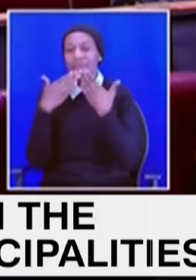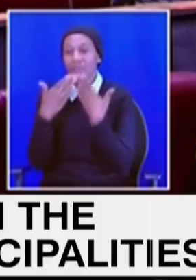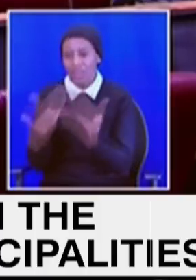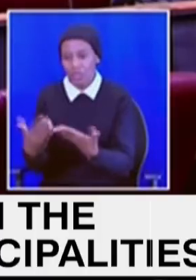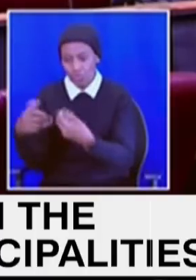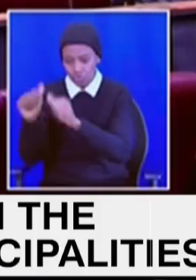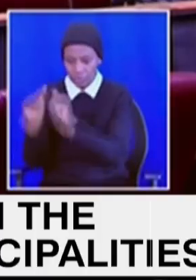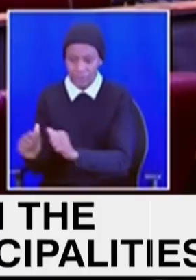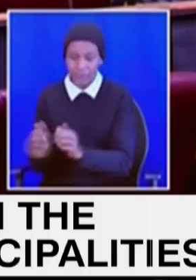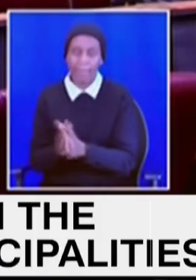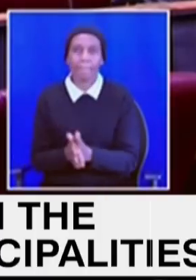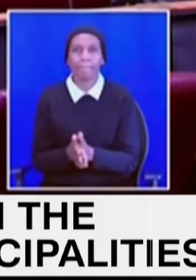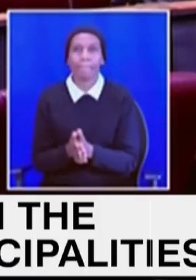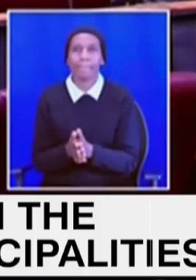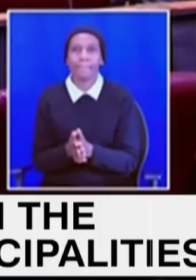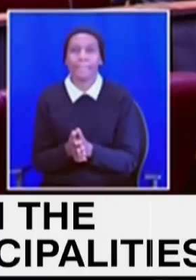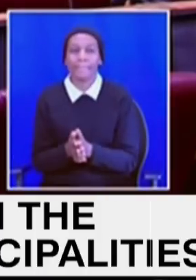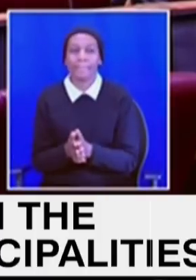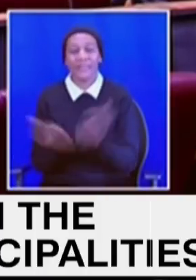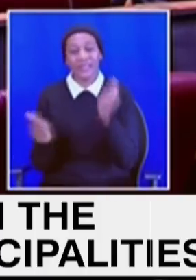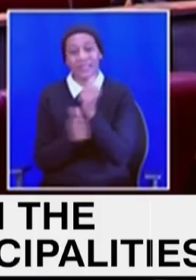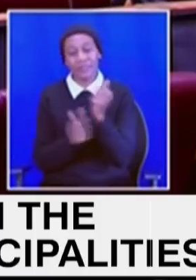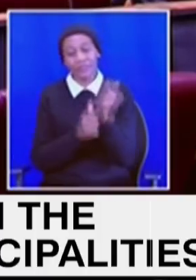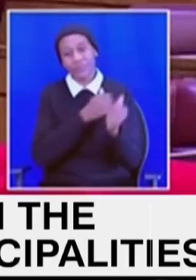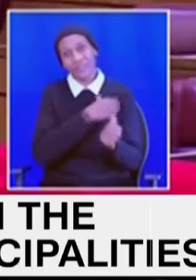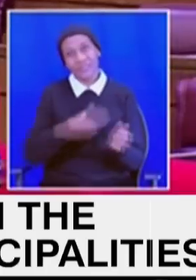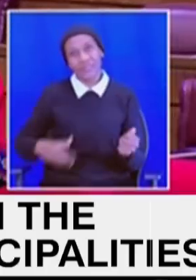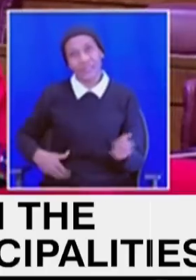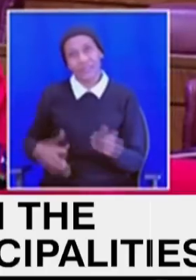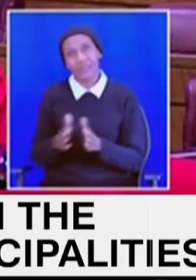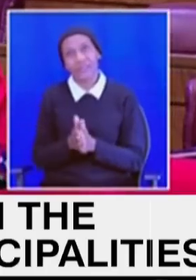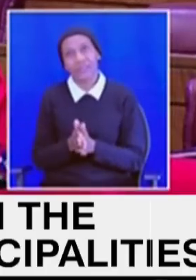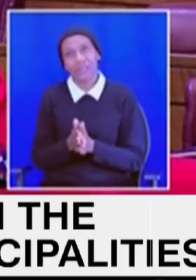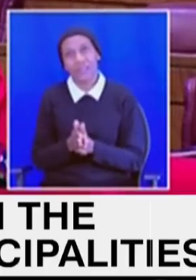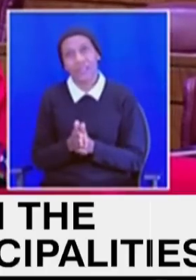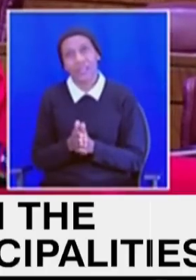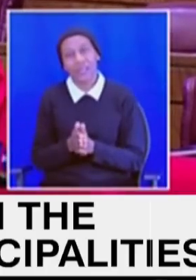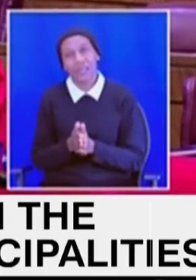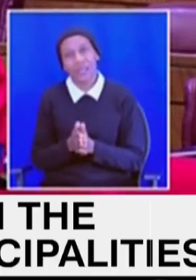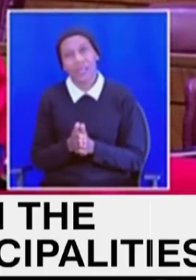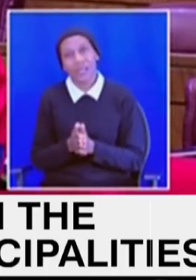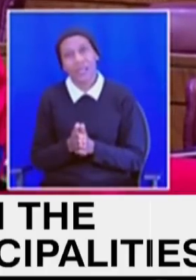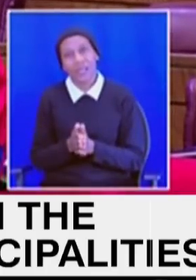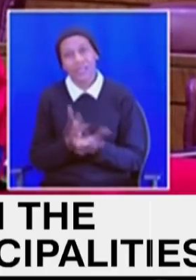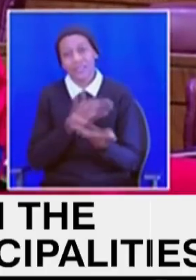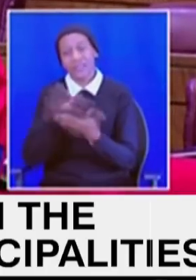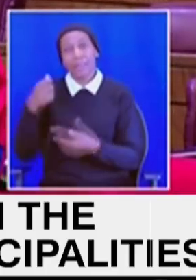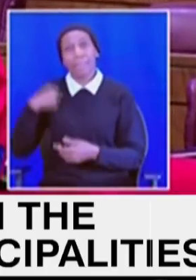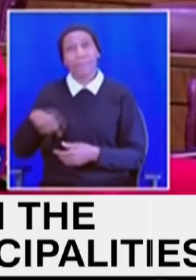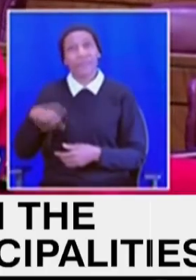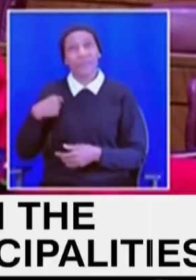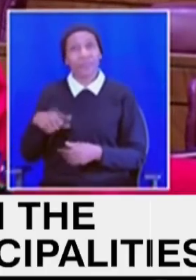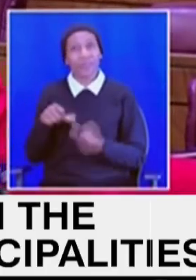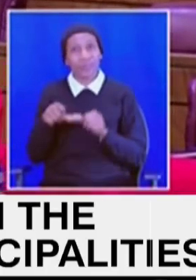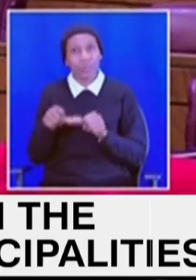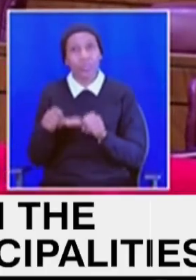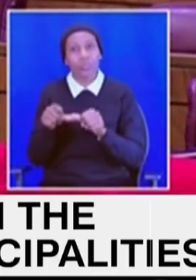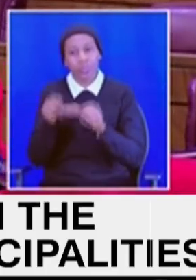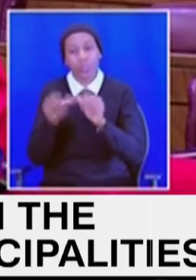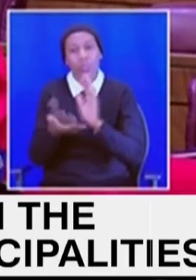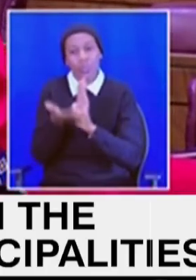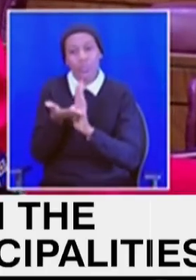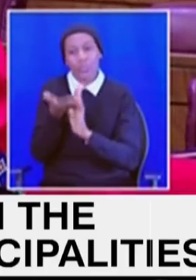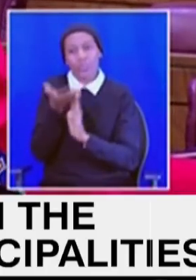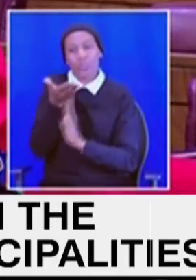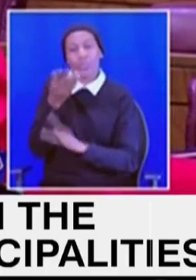Cancer Chairperson, Deputy President, the amount owed by municipalities continue to grow